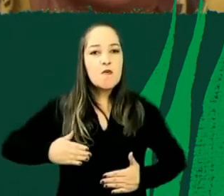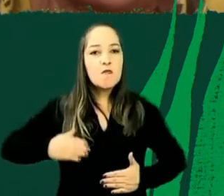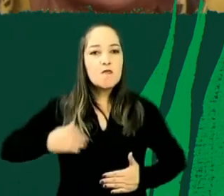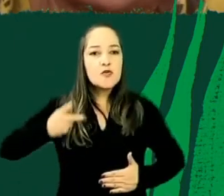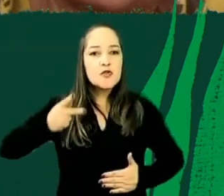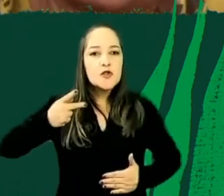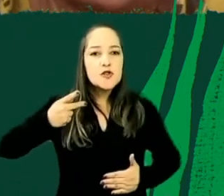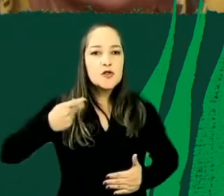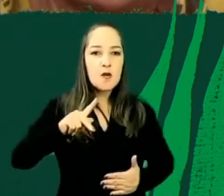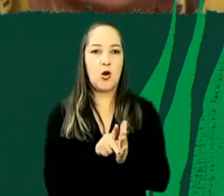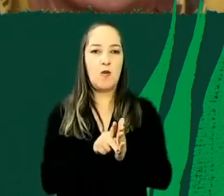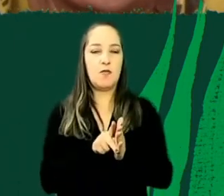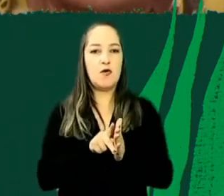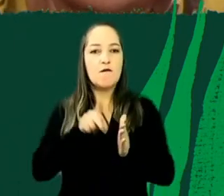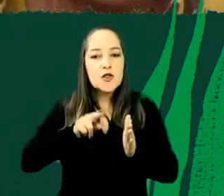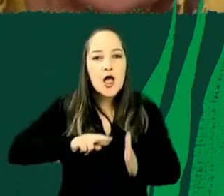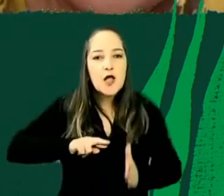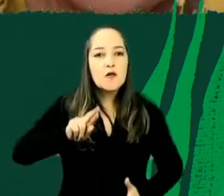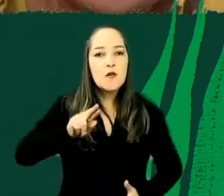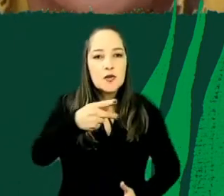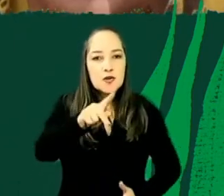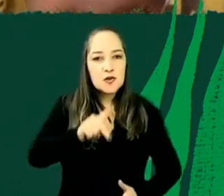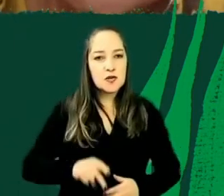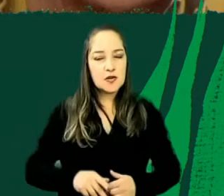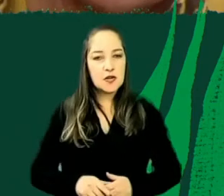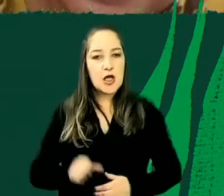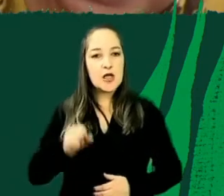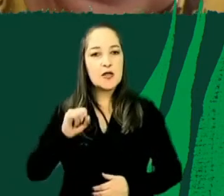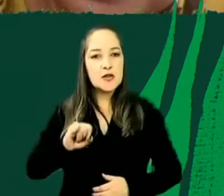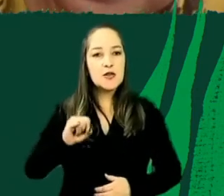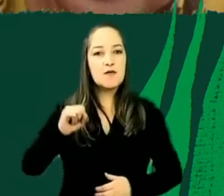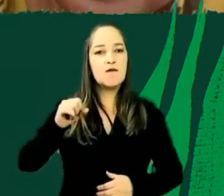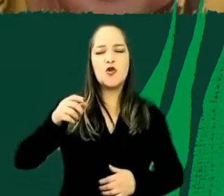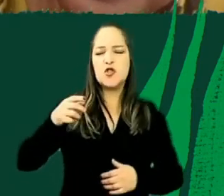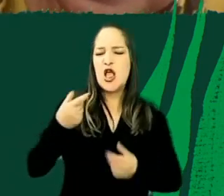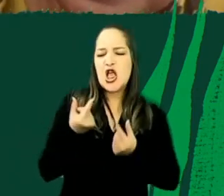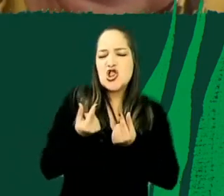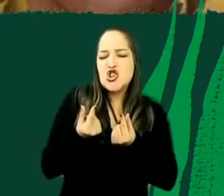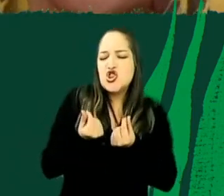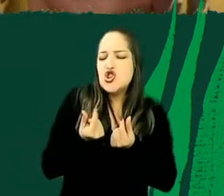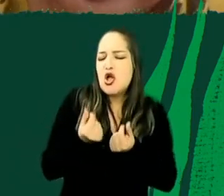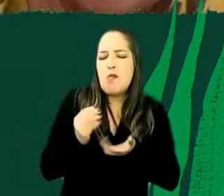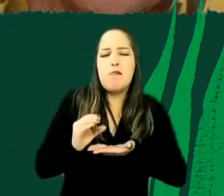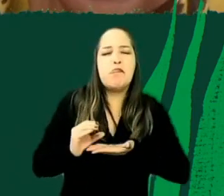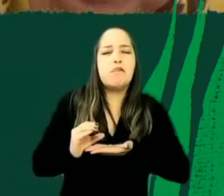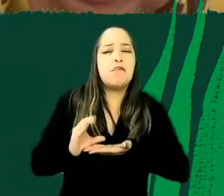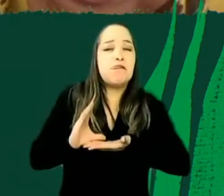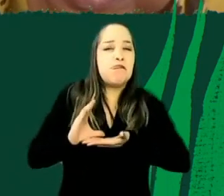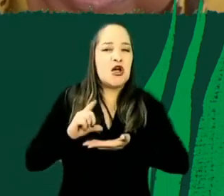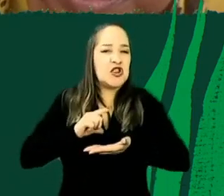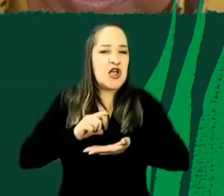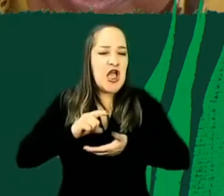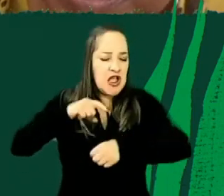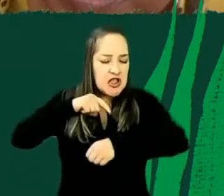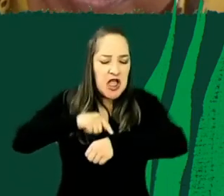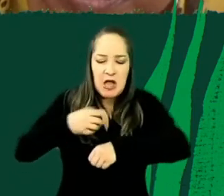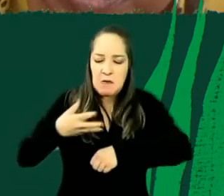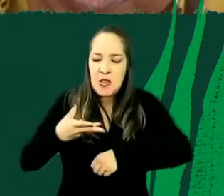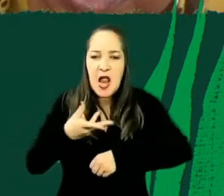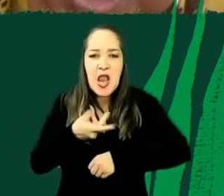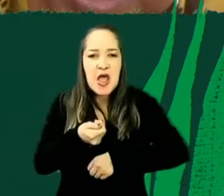know, tons of money and tons of time and tons of talent, even 12 children, you know,